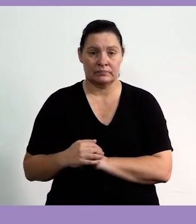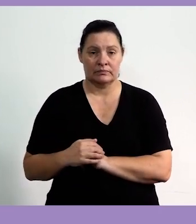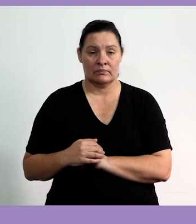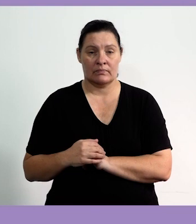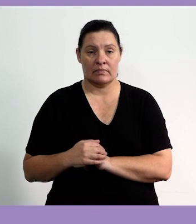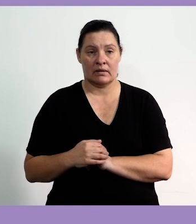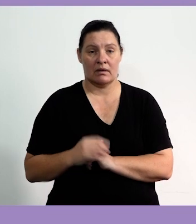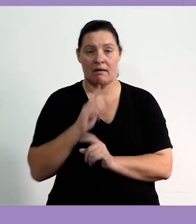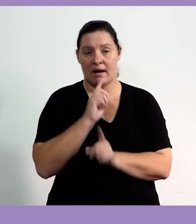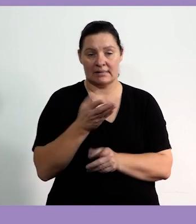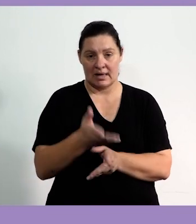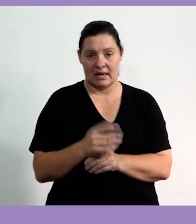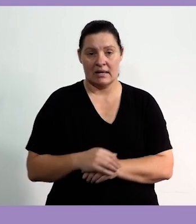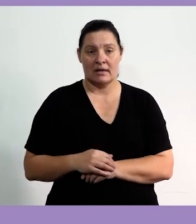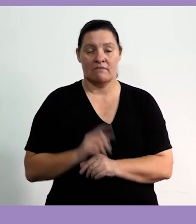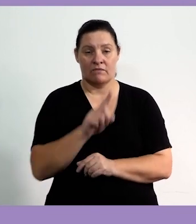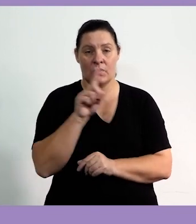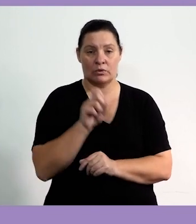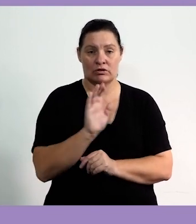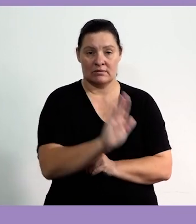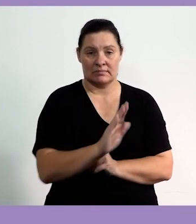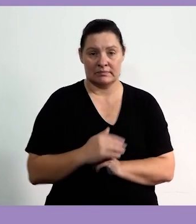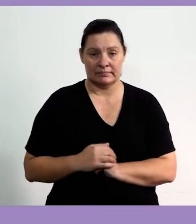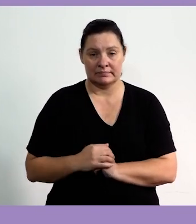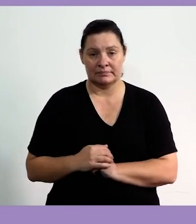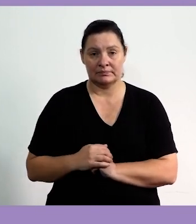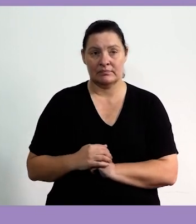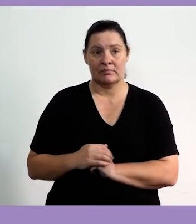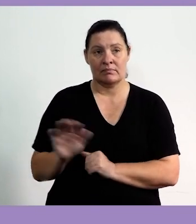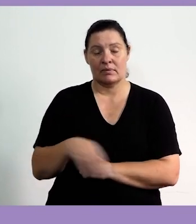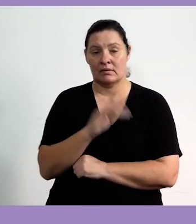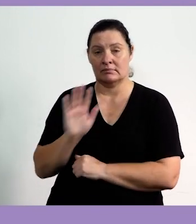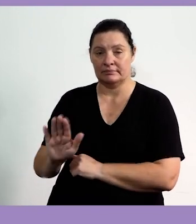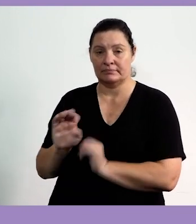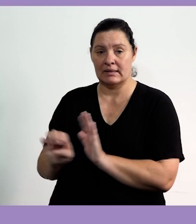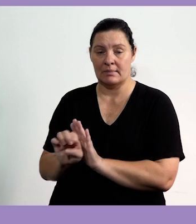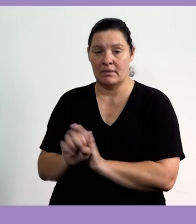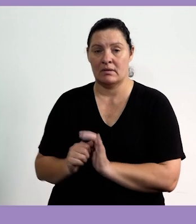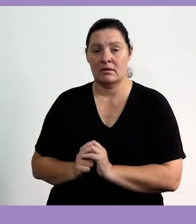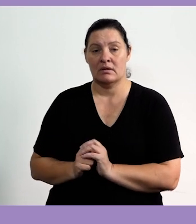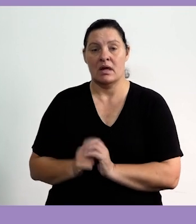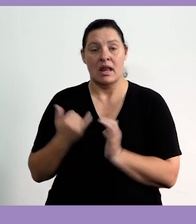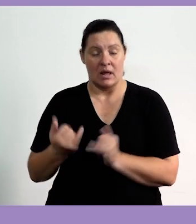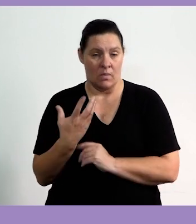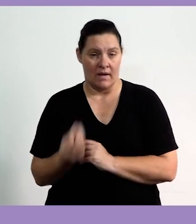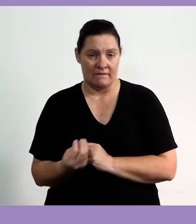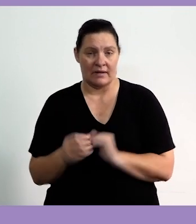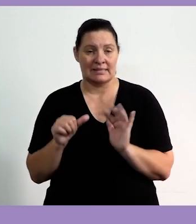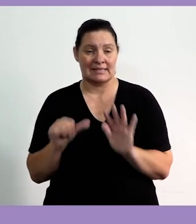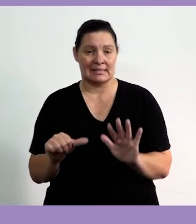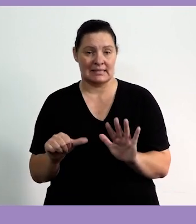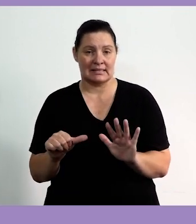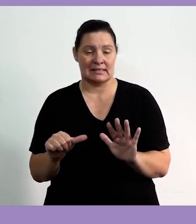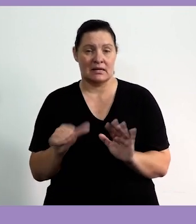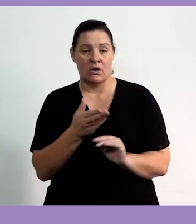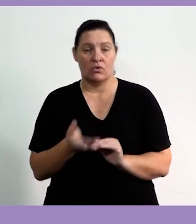2. And that is our answer for that question. Let's move on to the next example. Now we